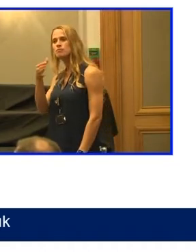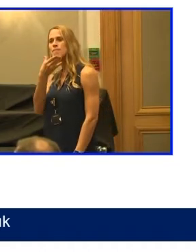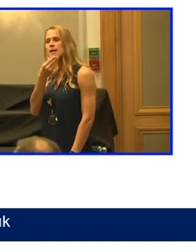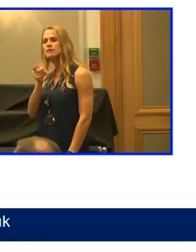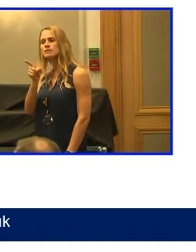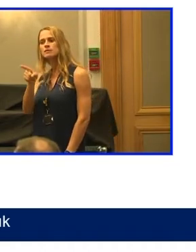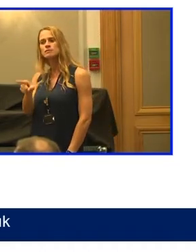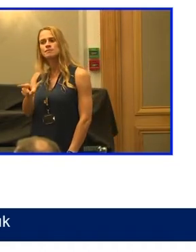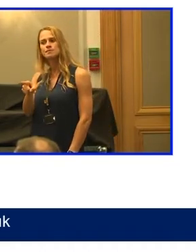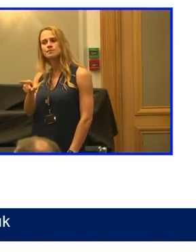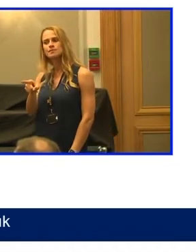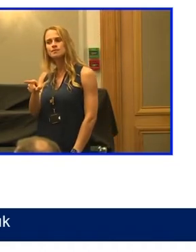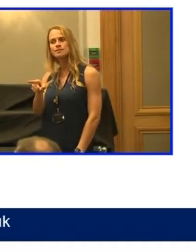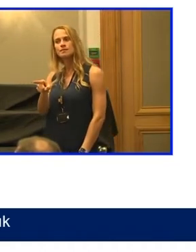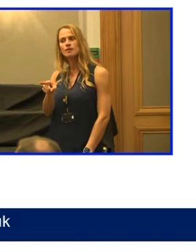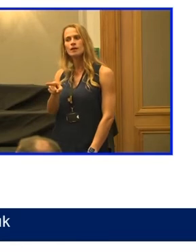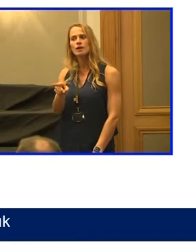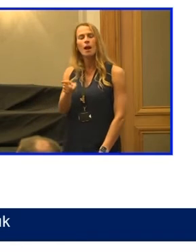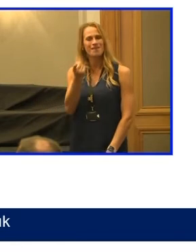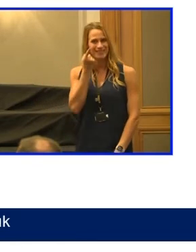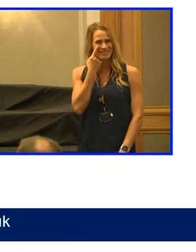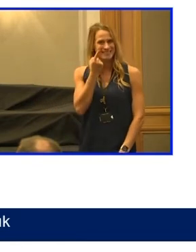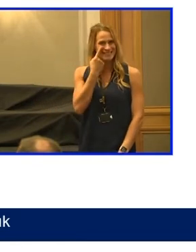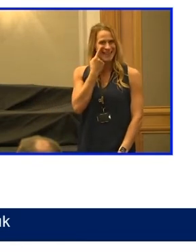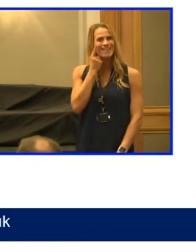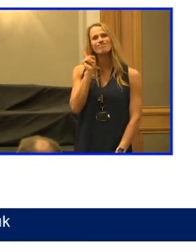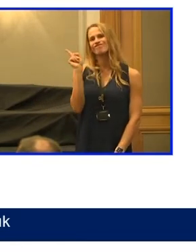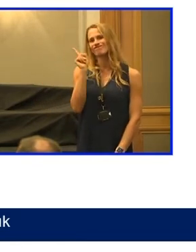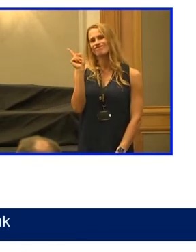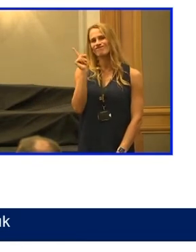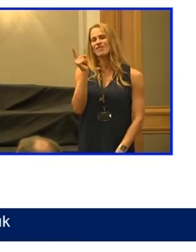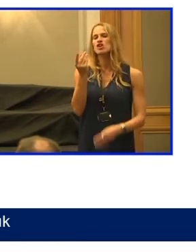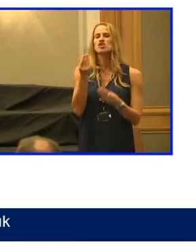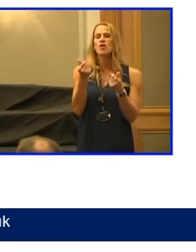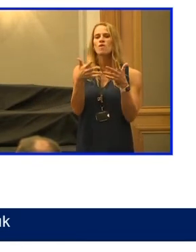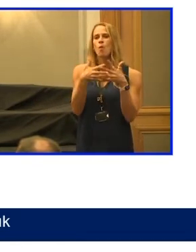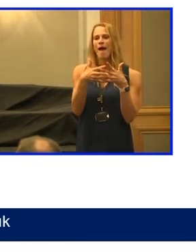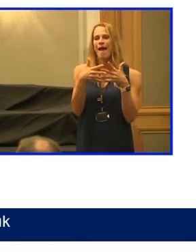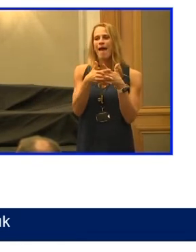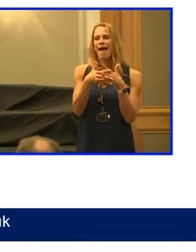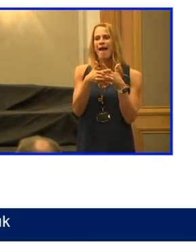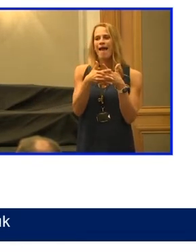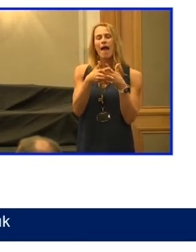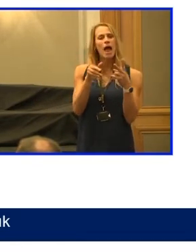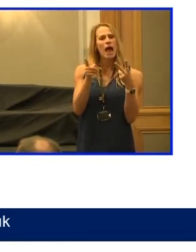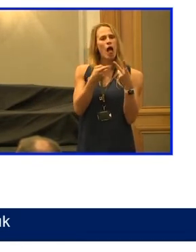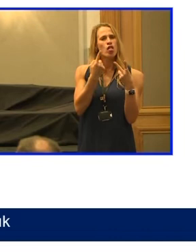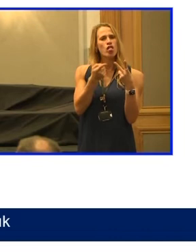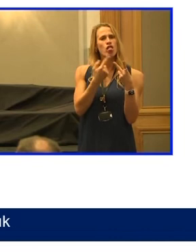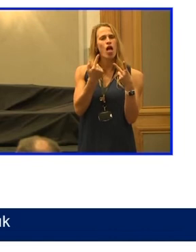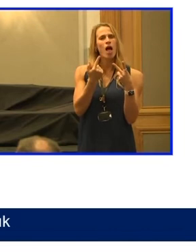I've seen this kind of software here or with the other one called Dolphin.